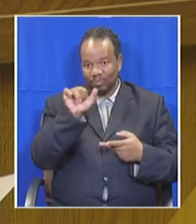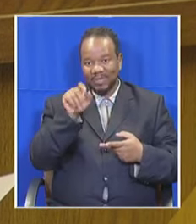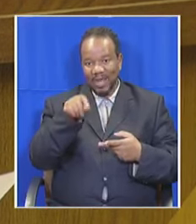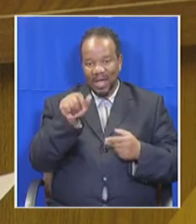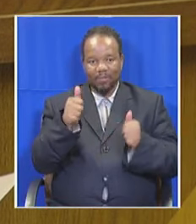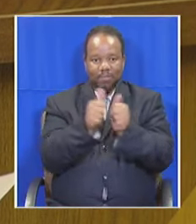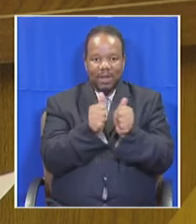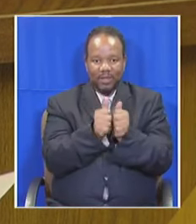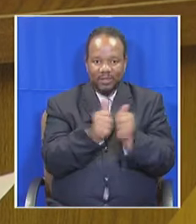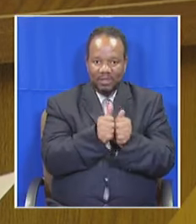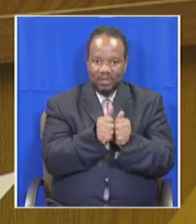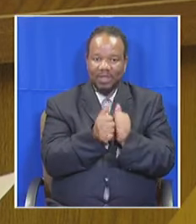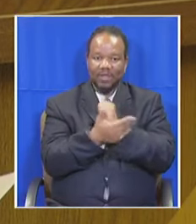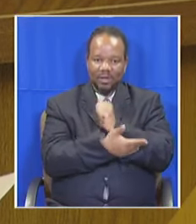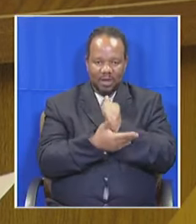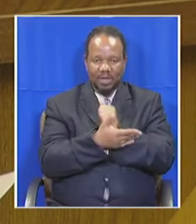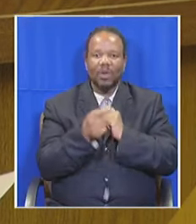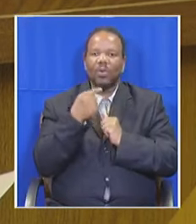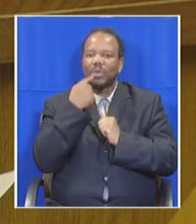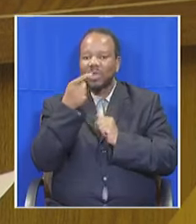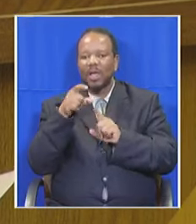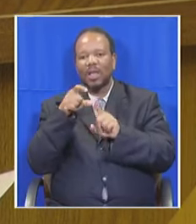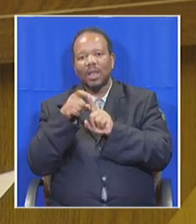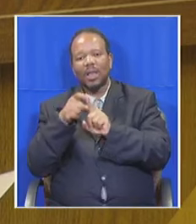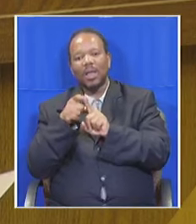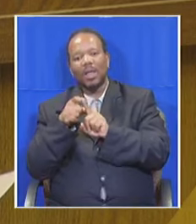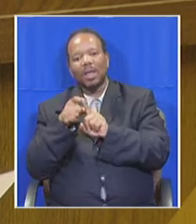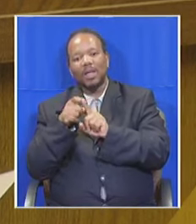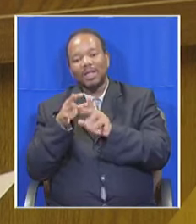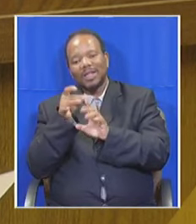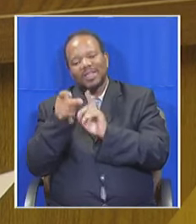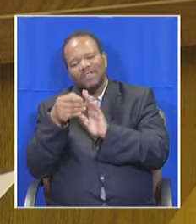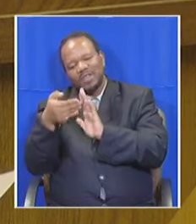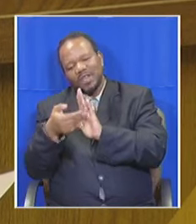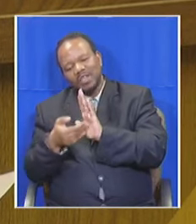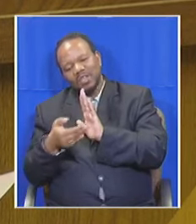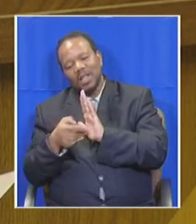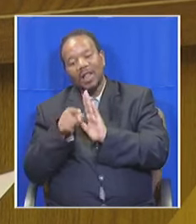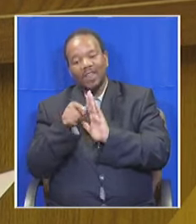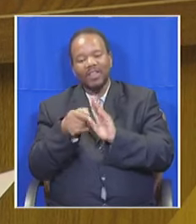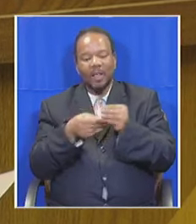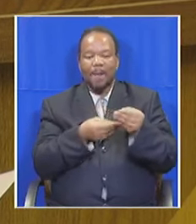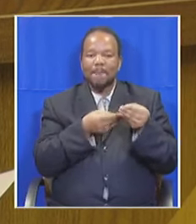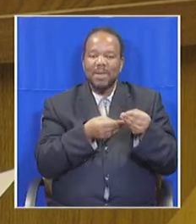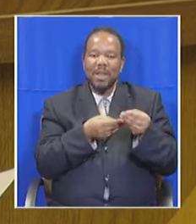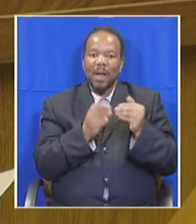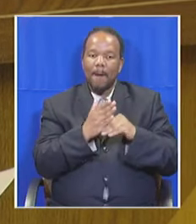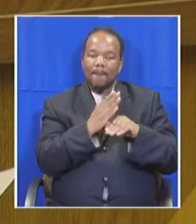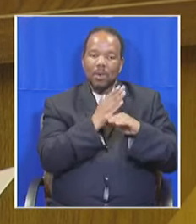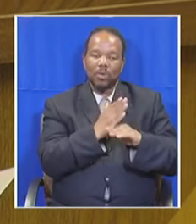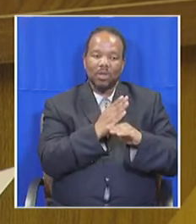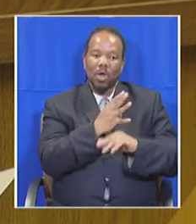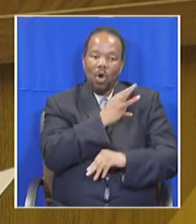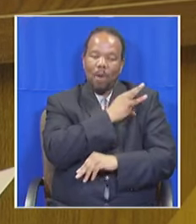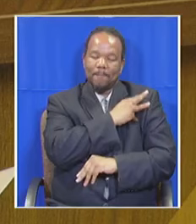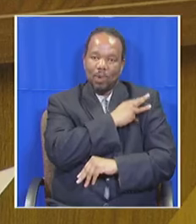then that its definition of occupational detriment, the bill sought to protect employees against being subjected